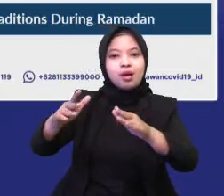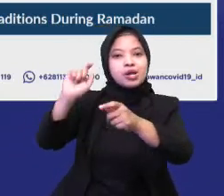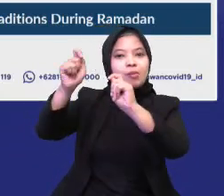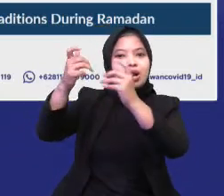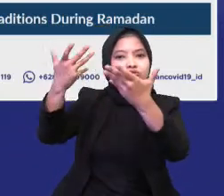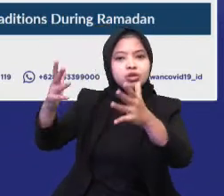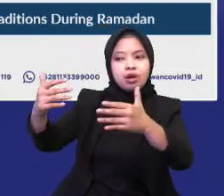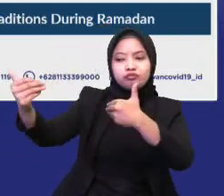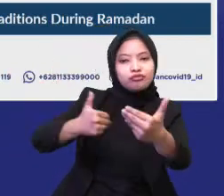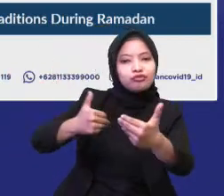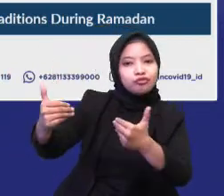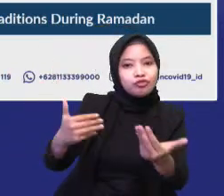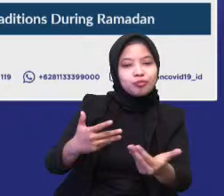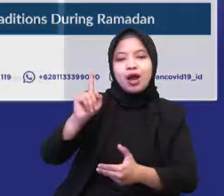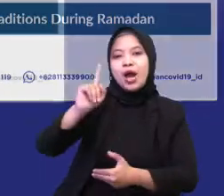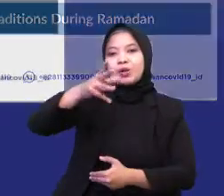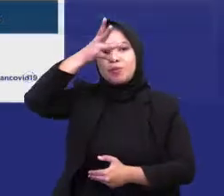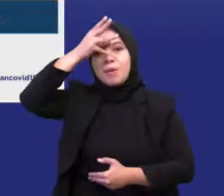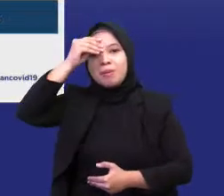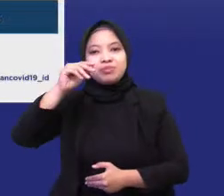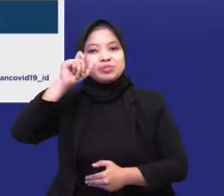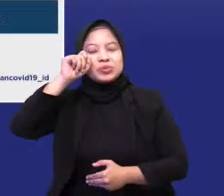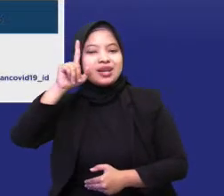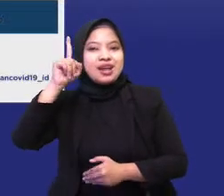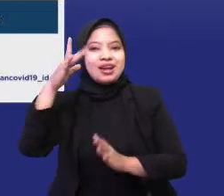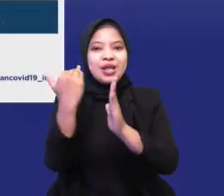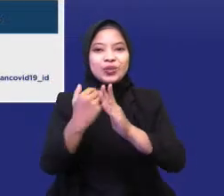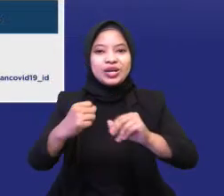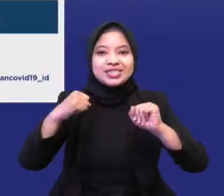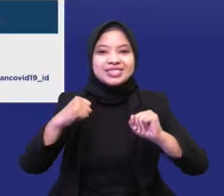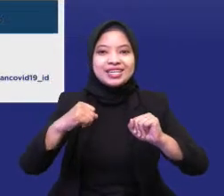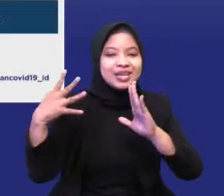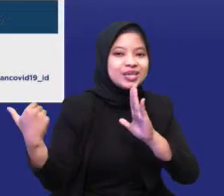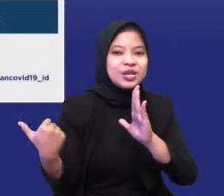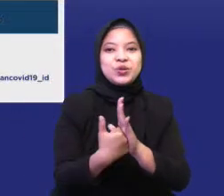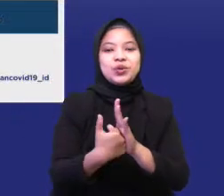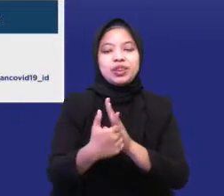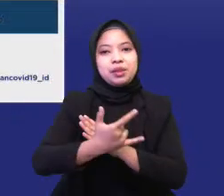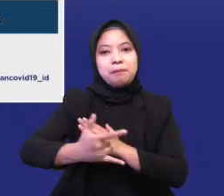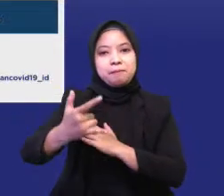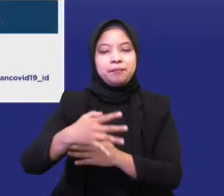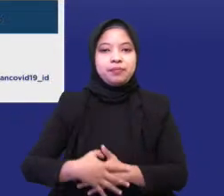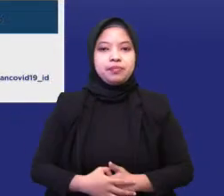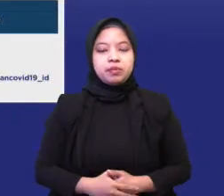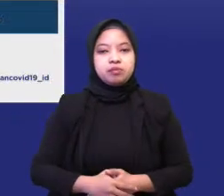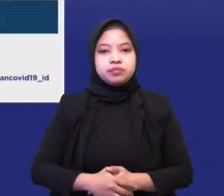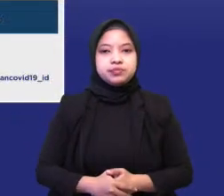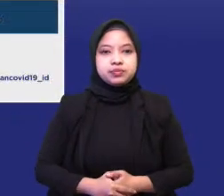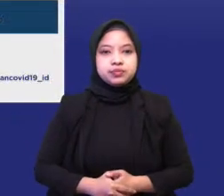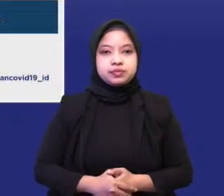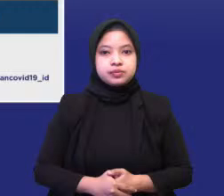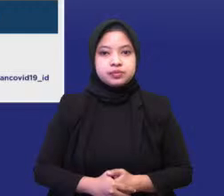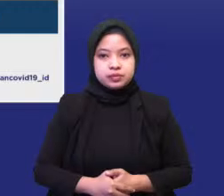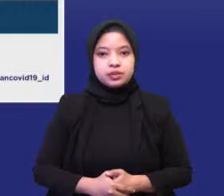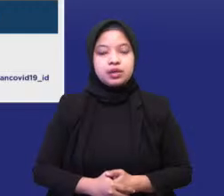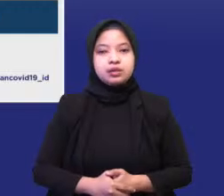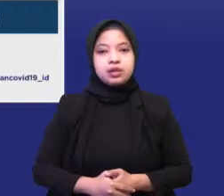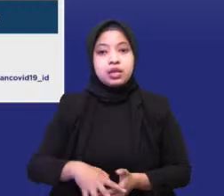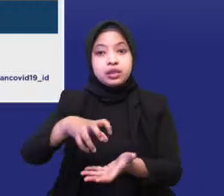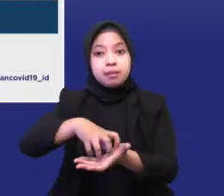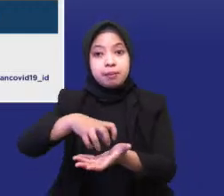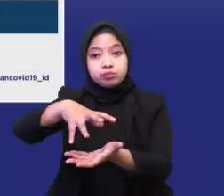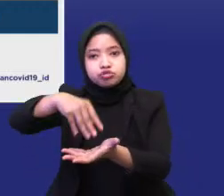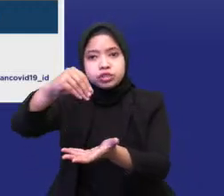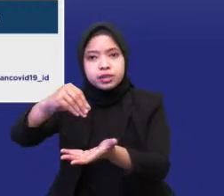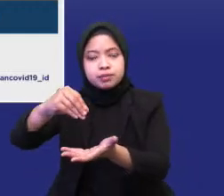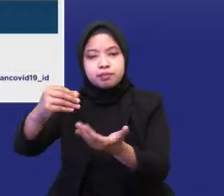must still consider other factors such as urgency and the risk of transmission. And the public is asked